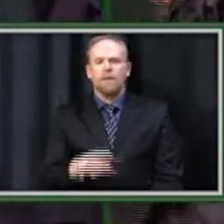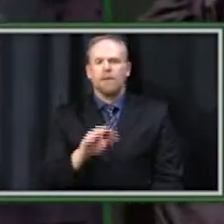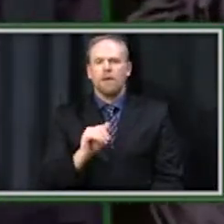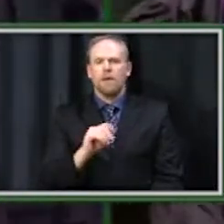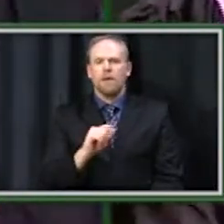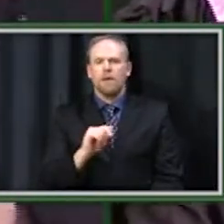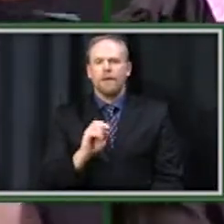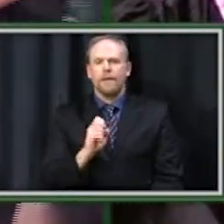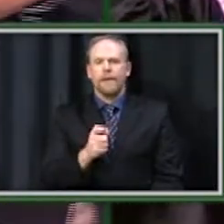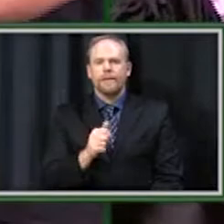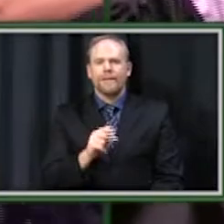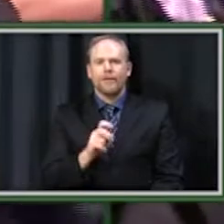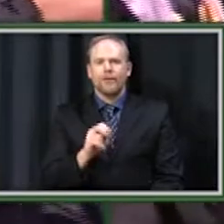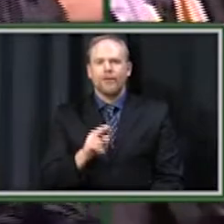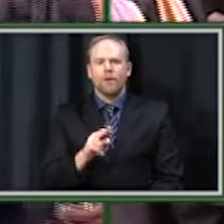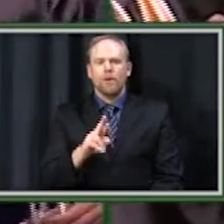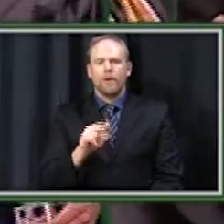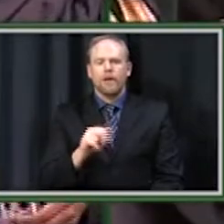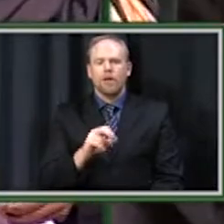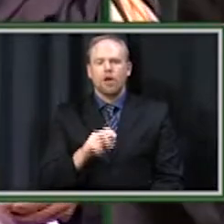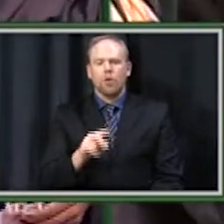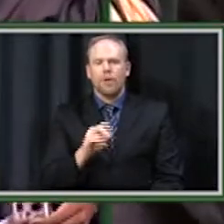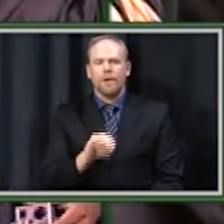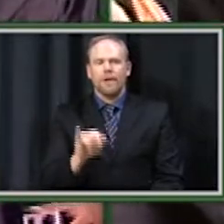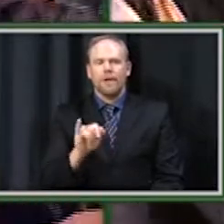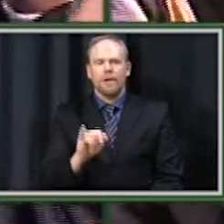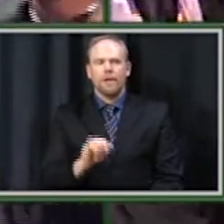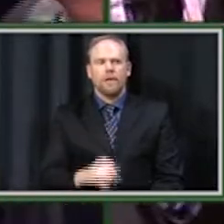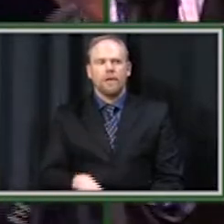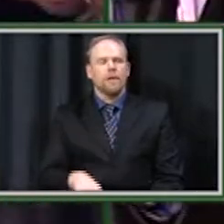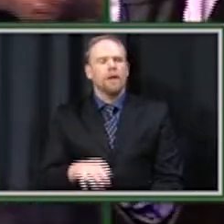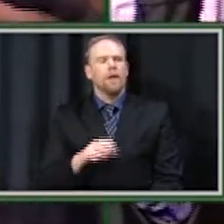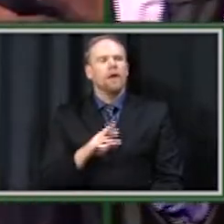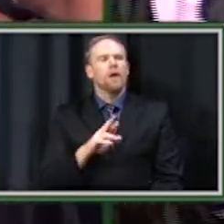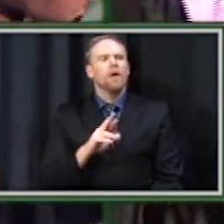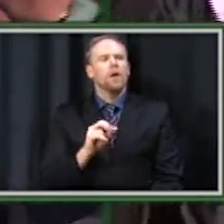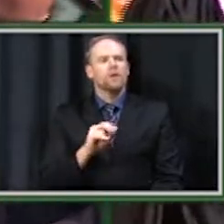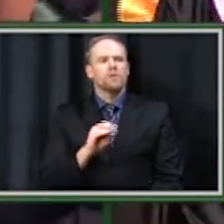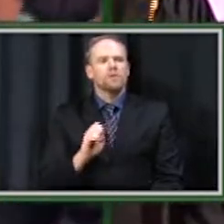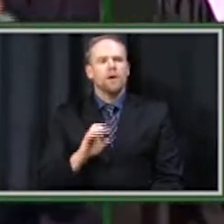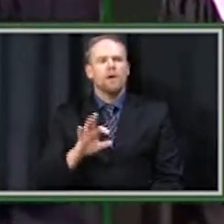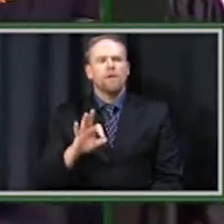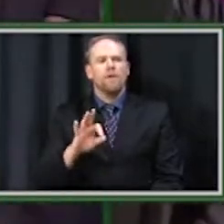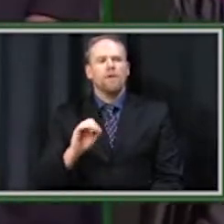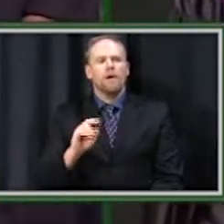Alexander Rodoni. Navarra Rose Carr.